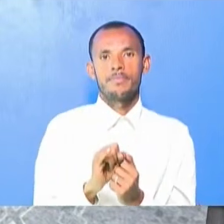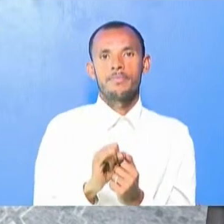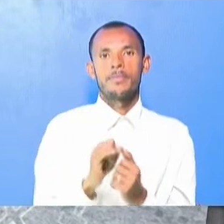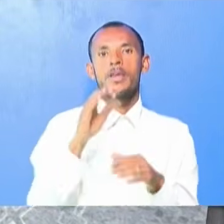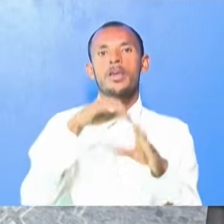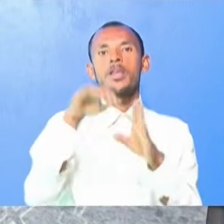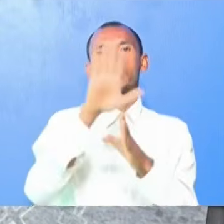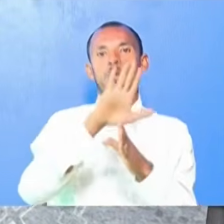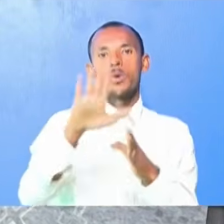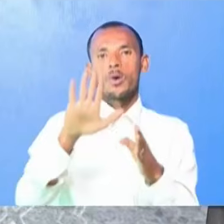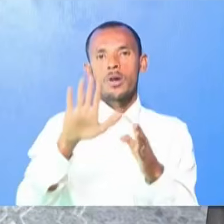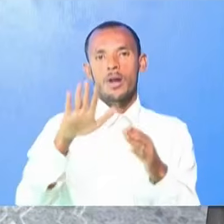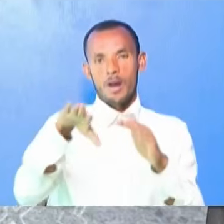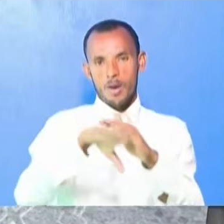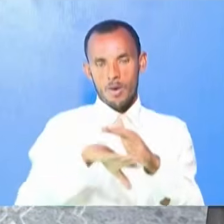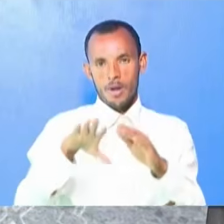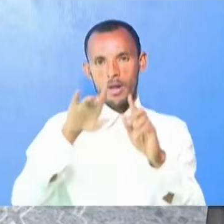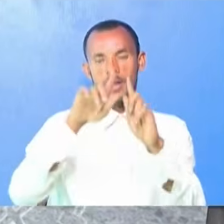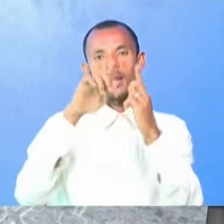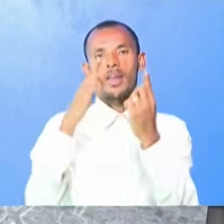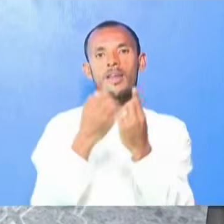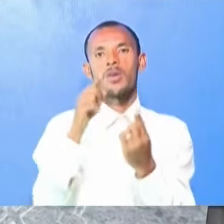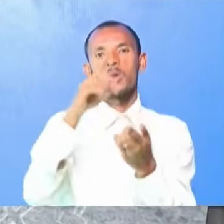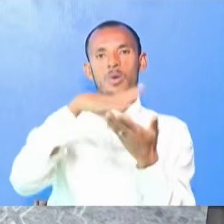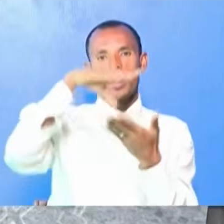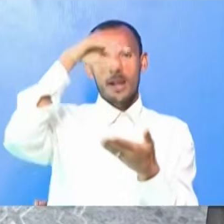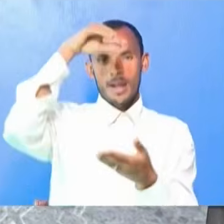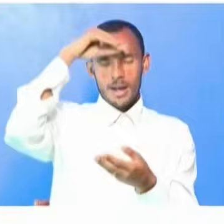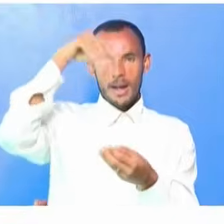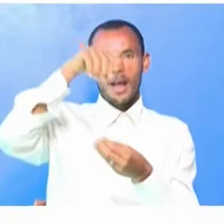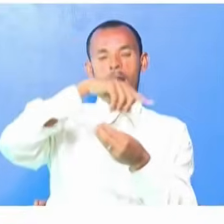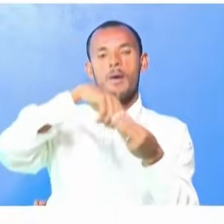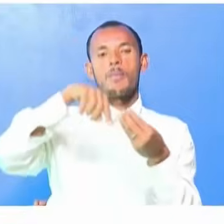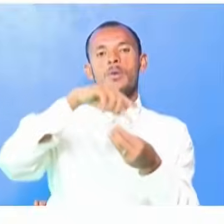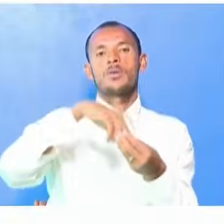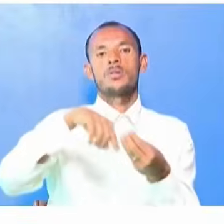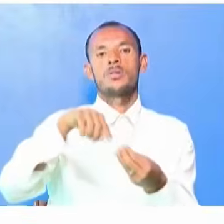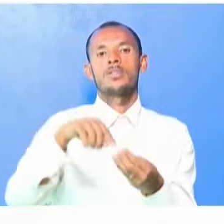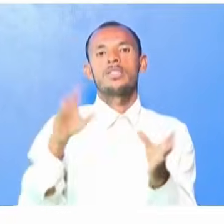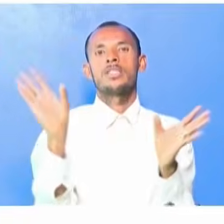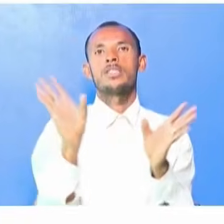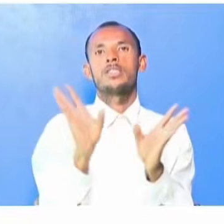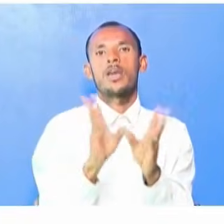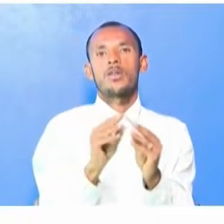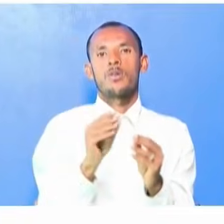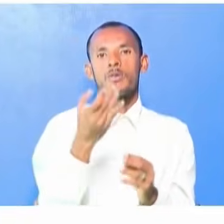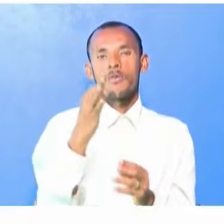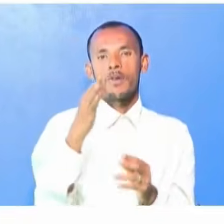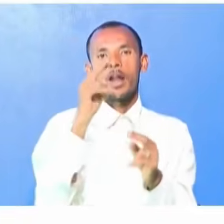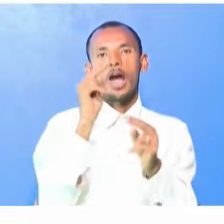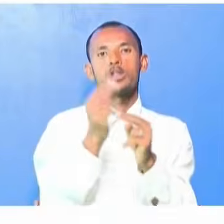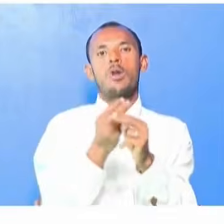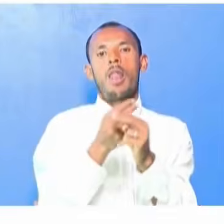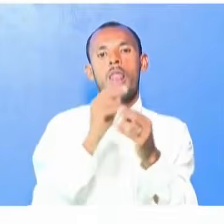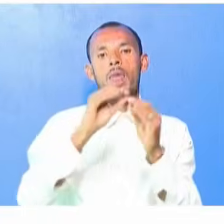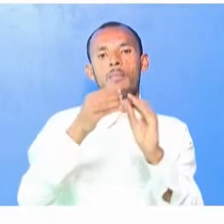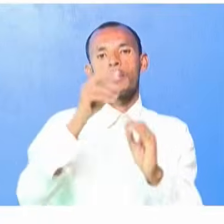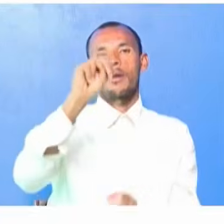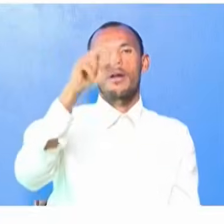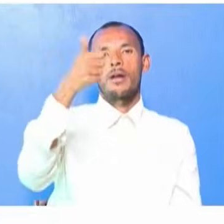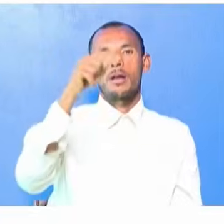your lower grade lesson, you have learned about set of natural numbers.